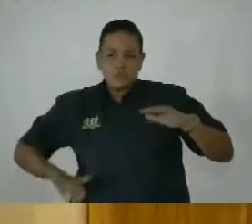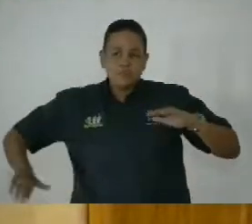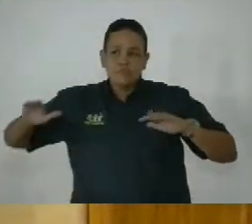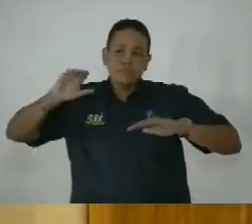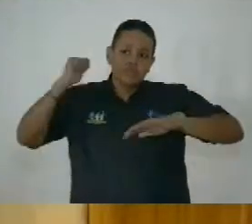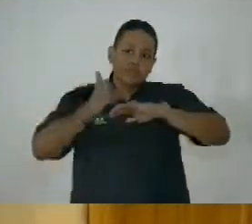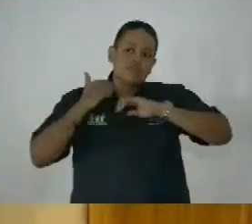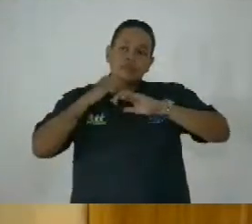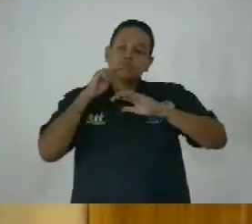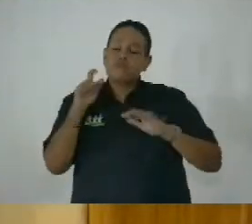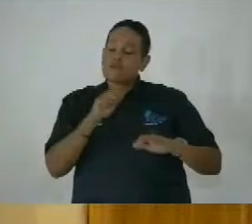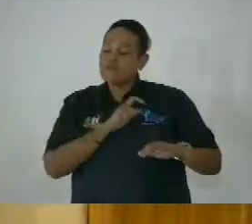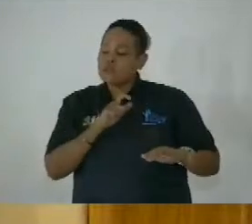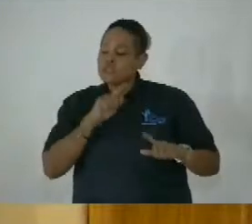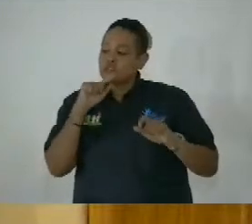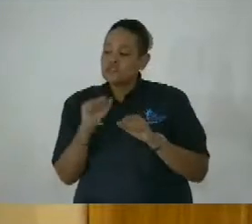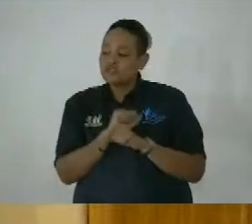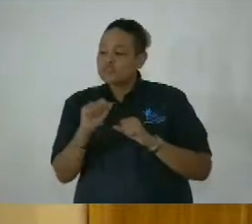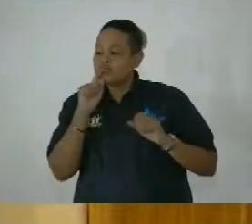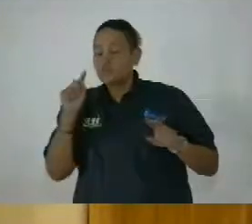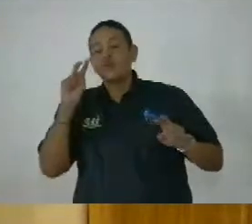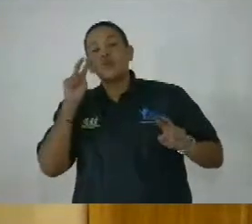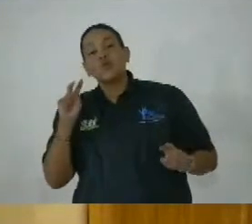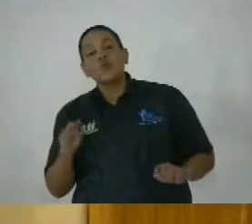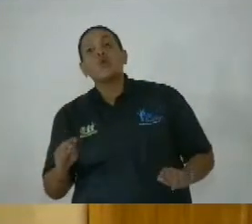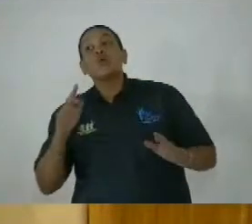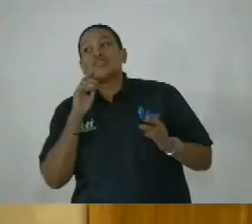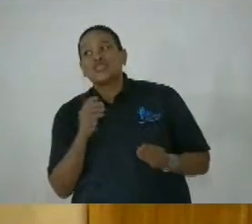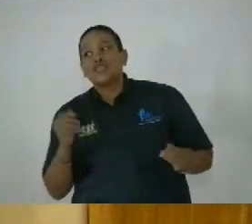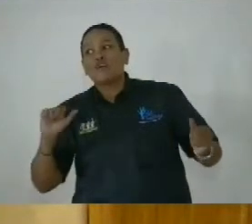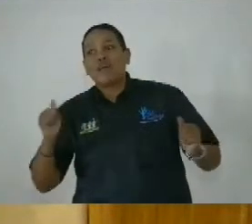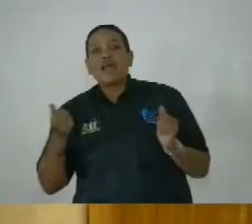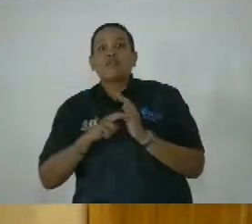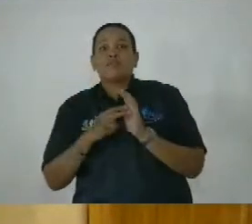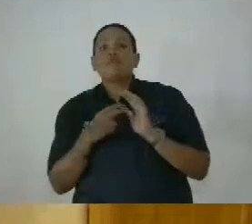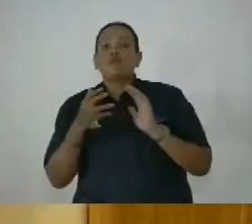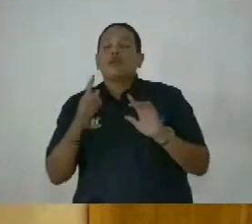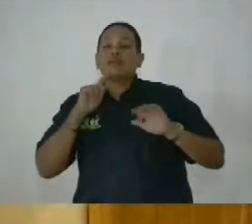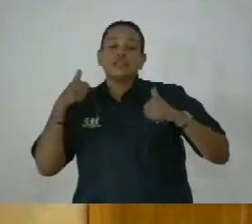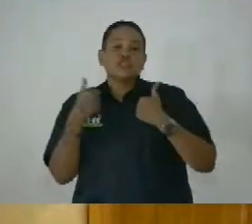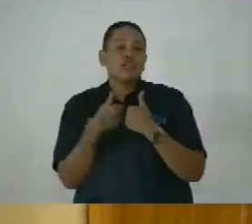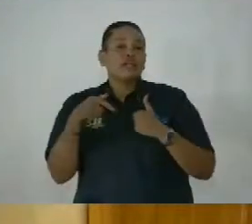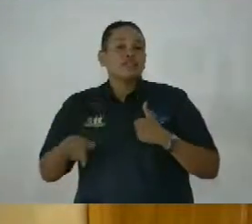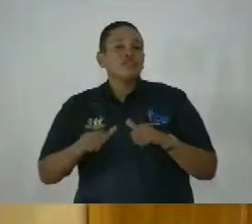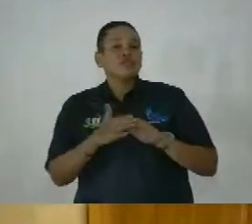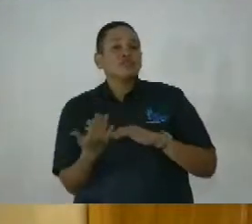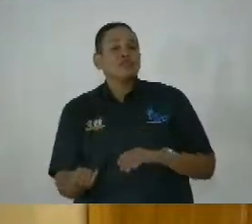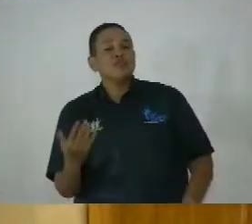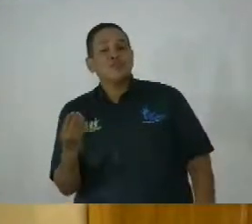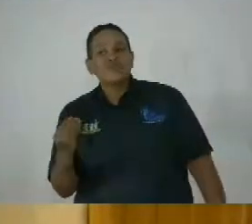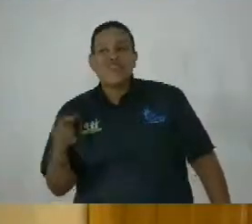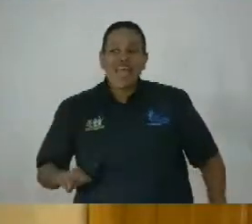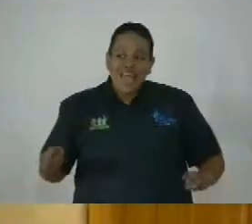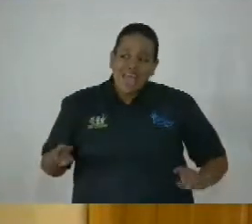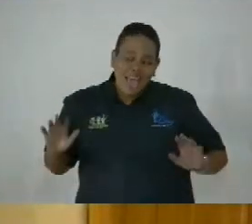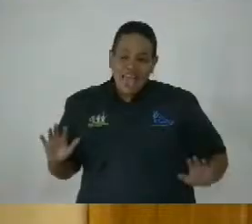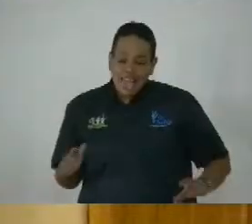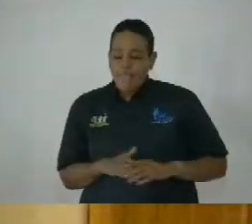establishment for the force in order to begin to address in any meaningful way the challenges posed by the criminal elements in our